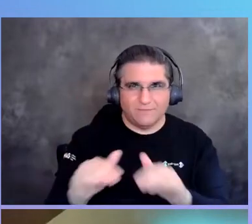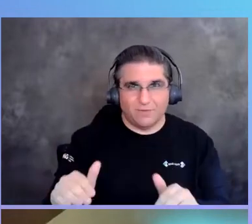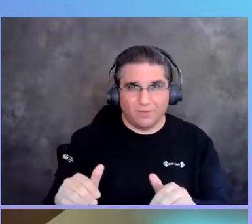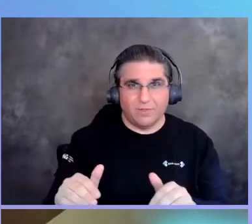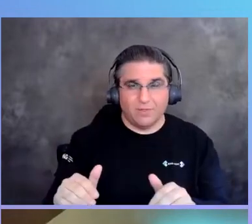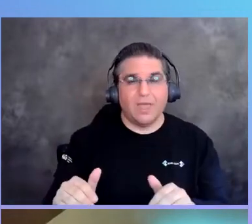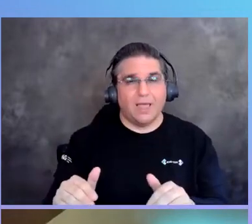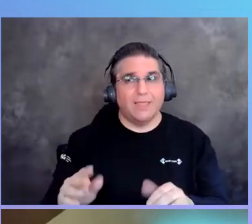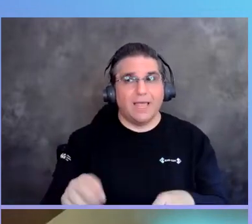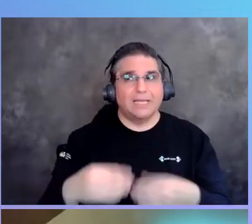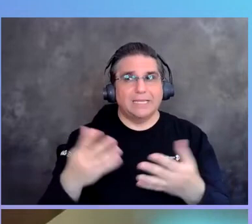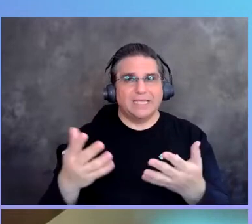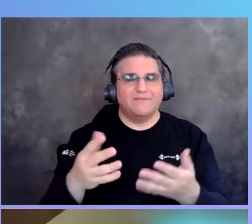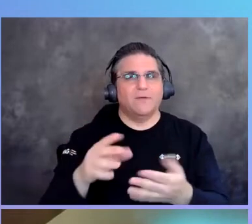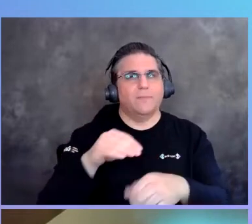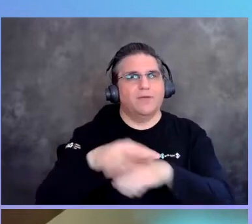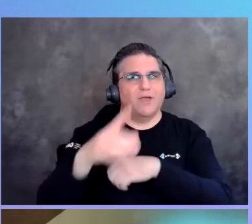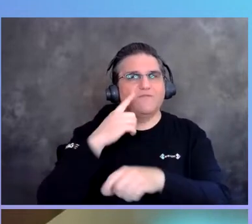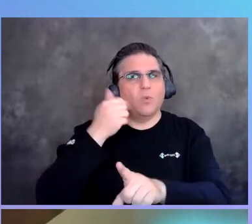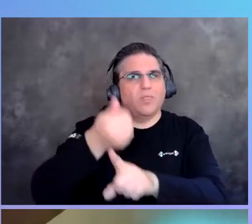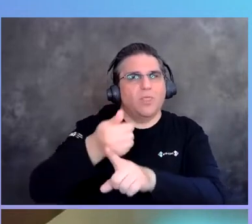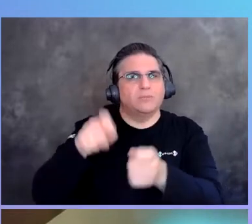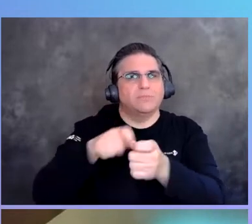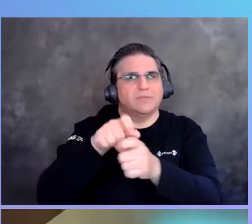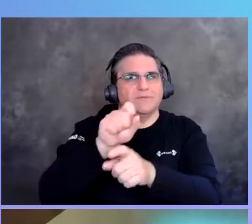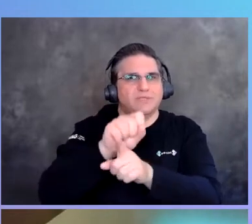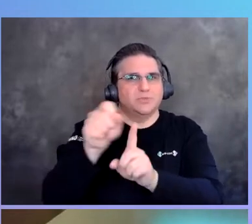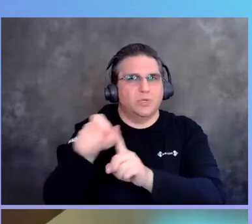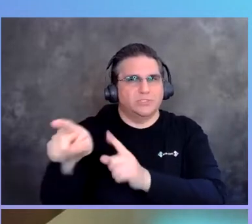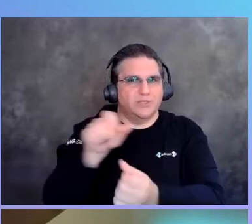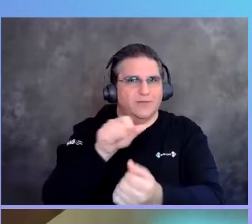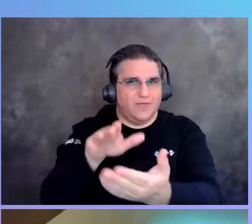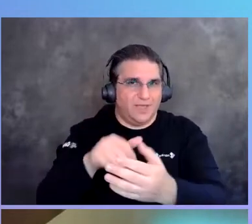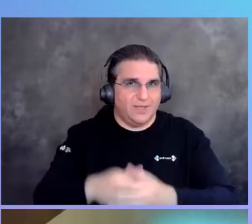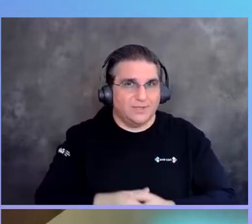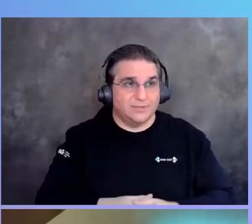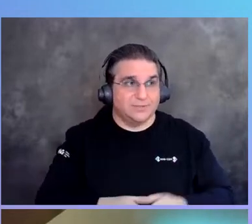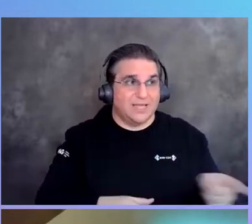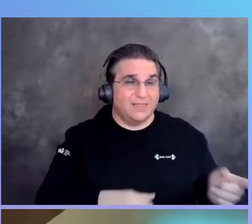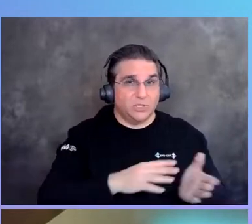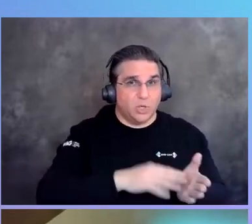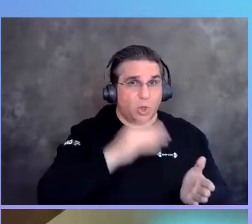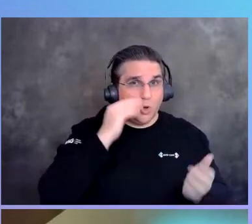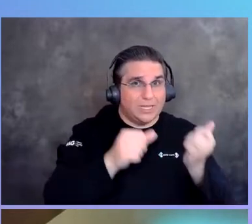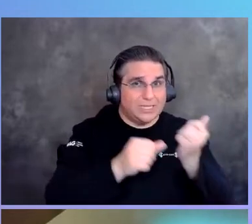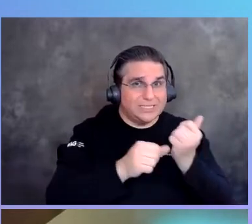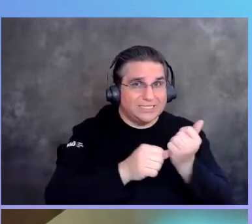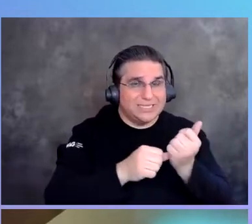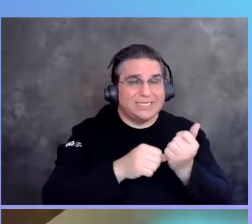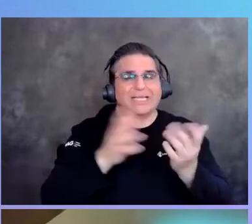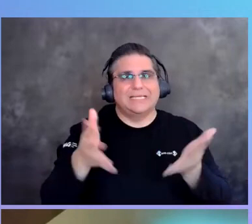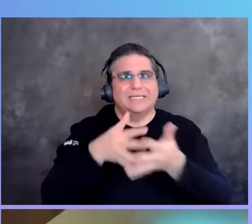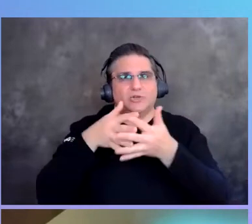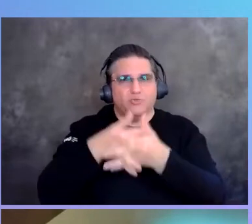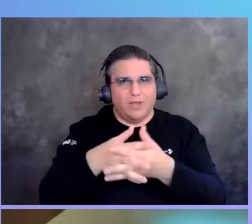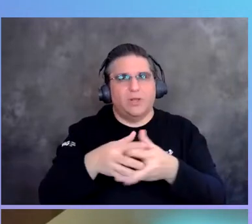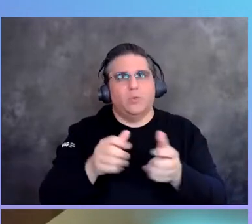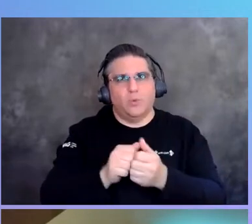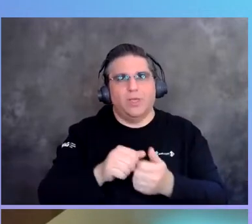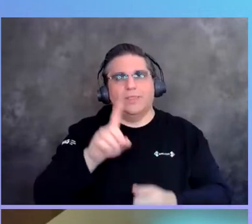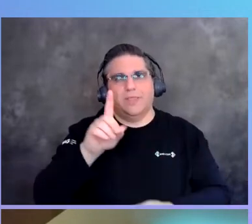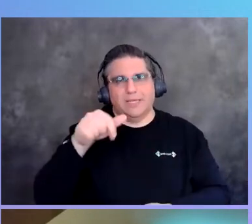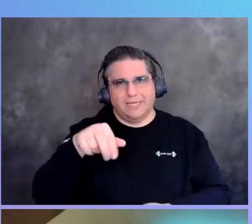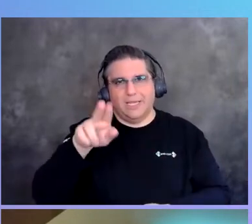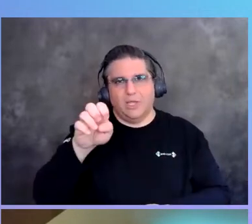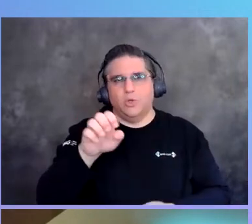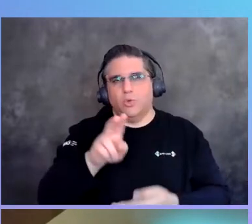in when provided with that context. This learning assistant is integrated directly into Deque University. It allows